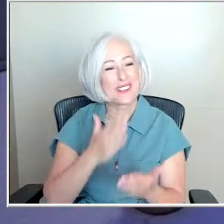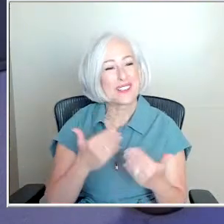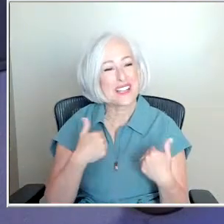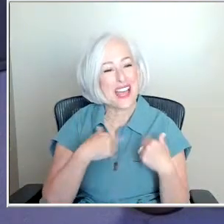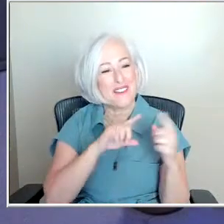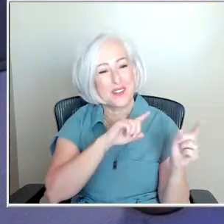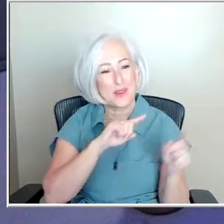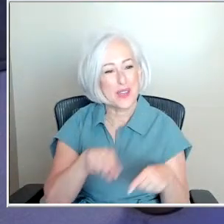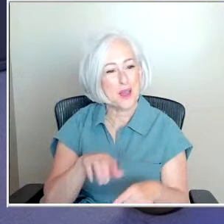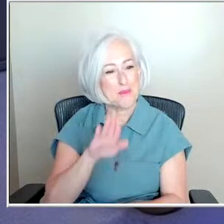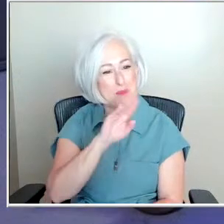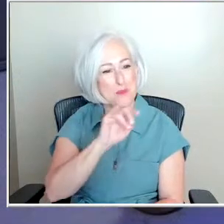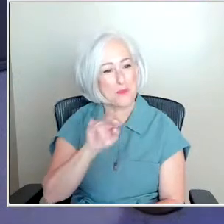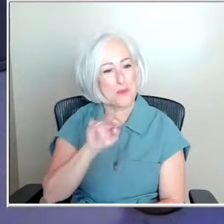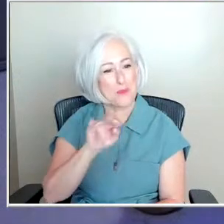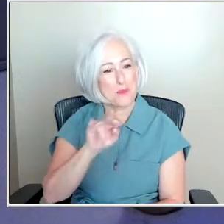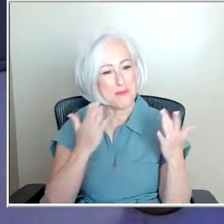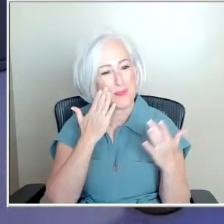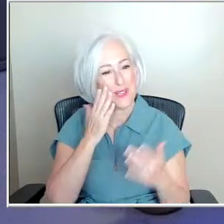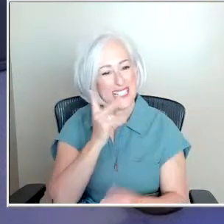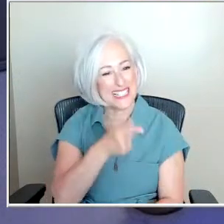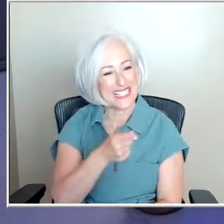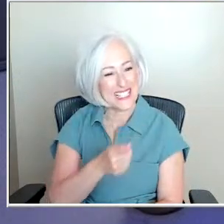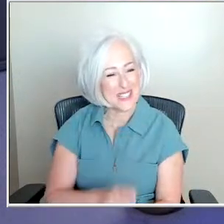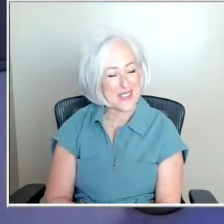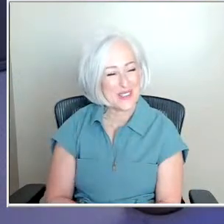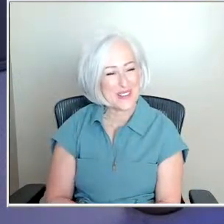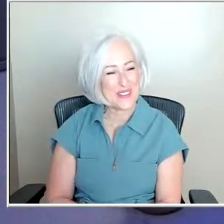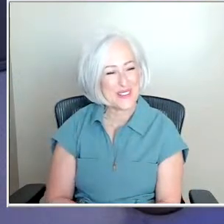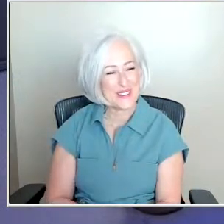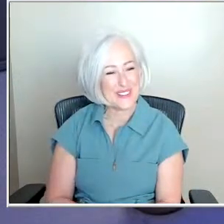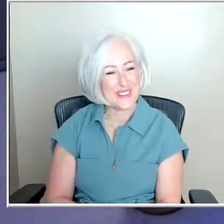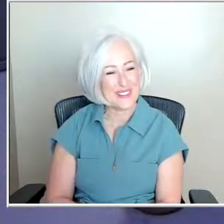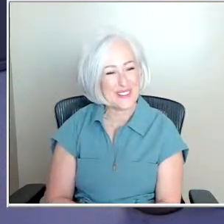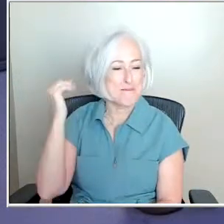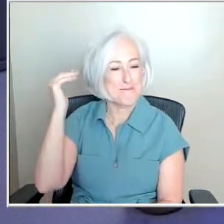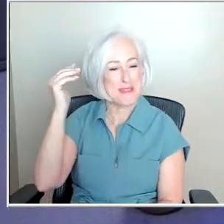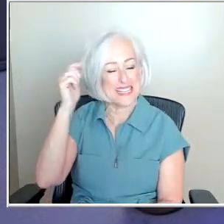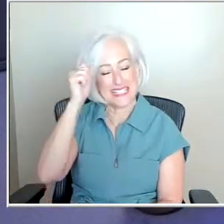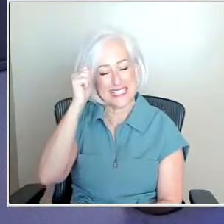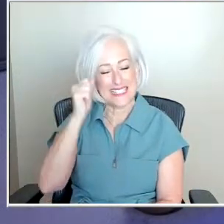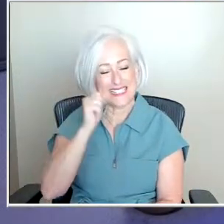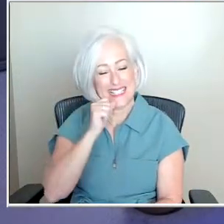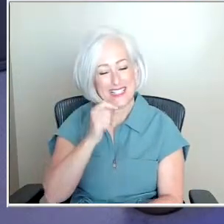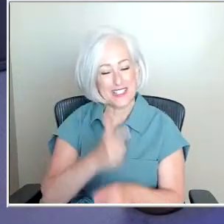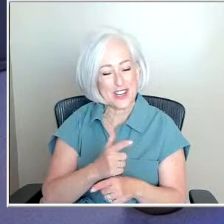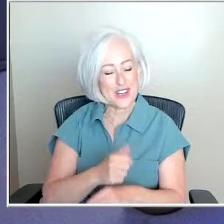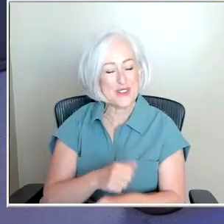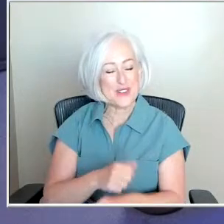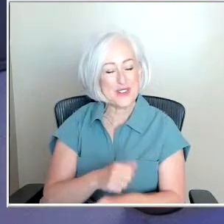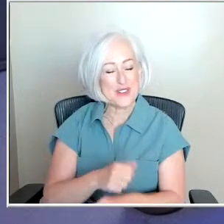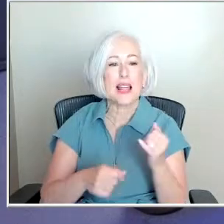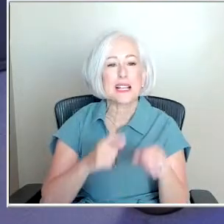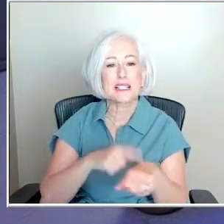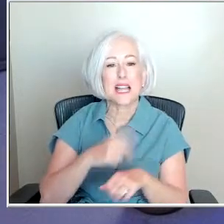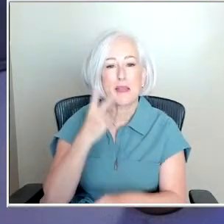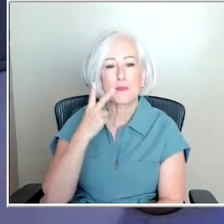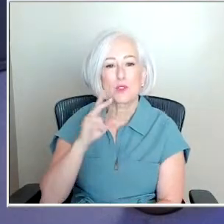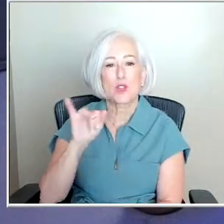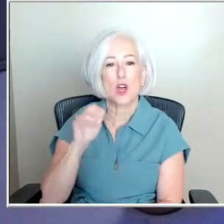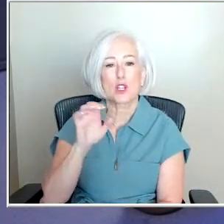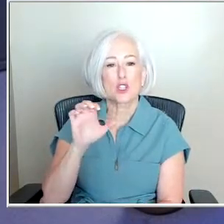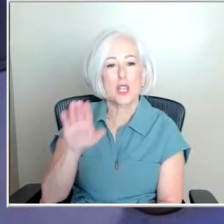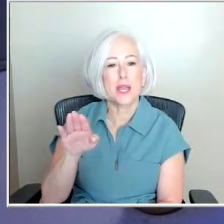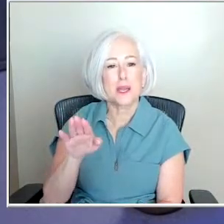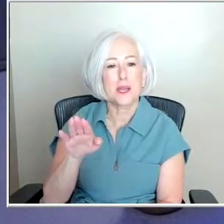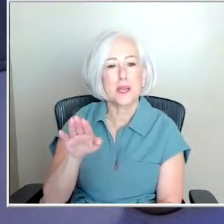on? Good to see you, big sister. So, when's the last time you saw Jake? Oh, I make it a point to see